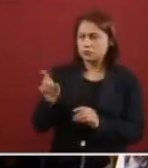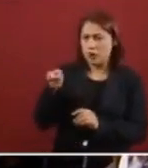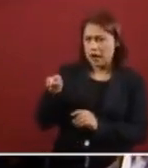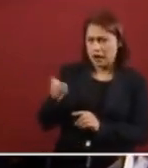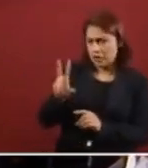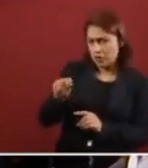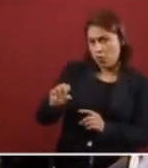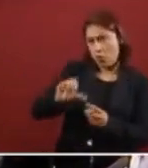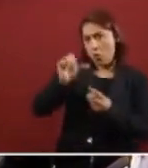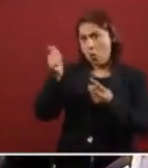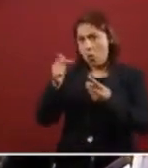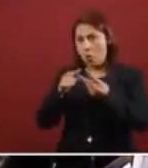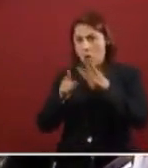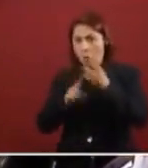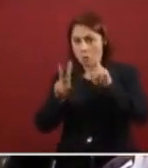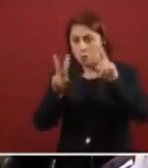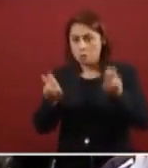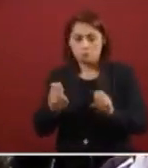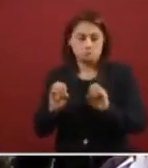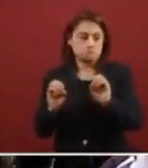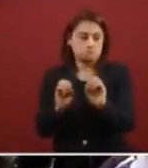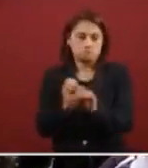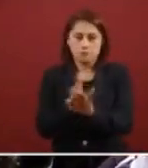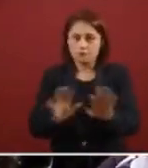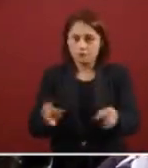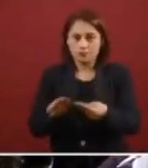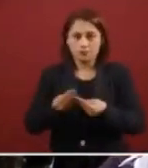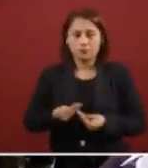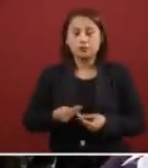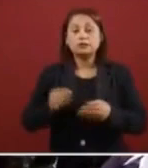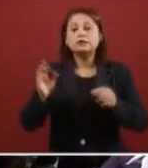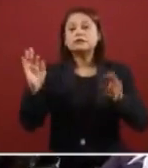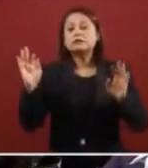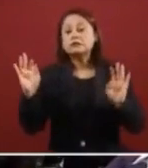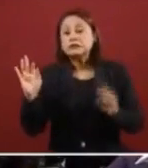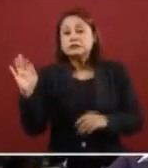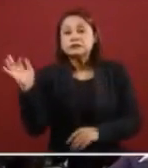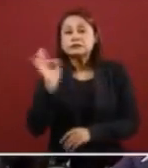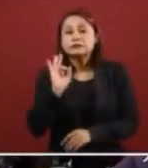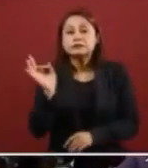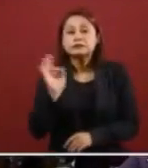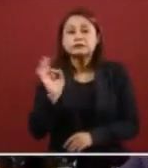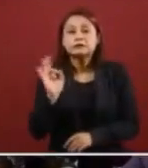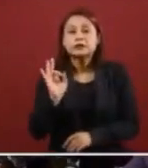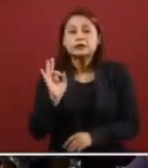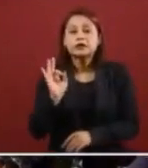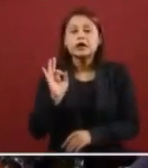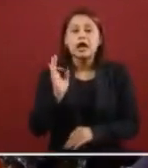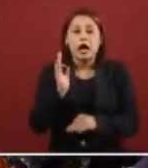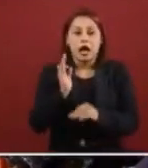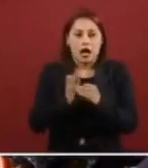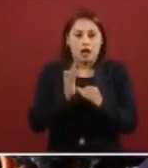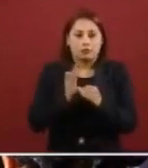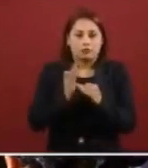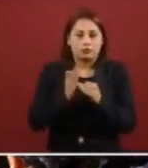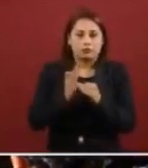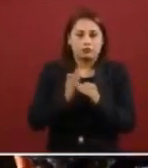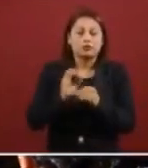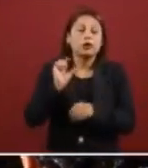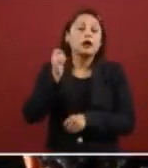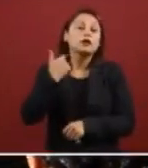Not that and not other cases. I do have information that maybe one of